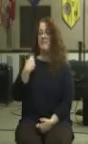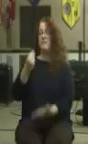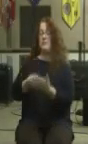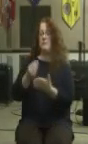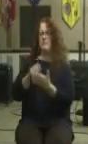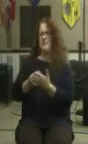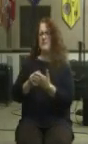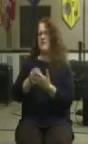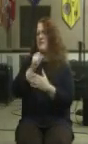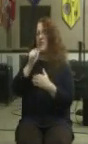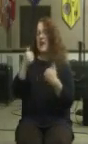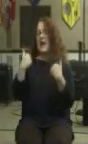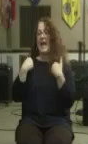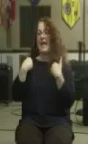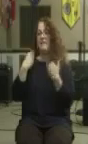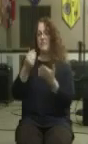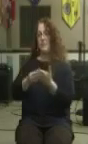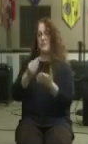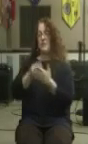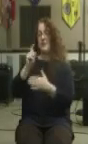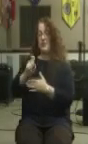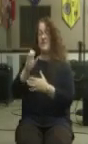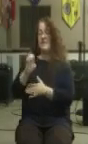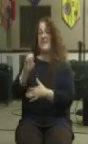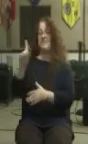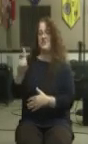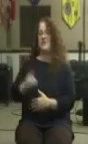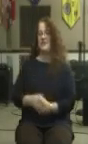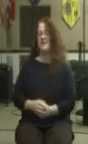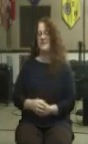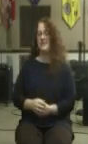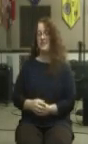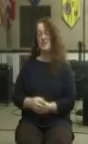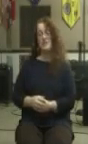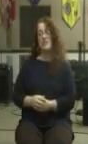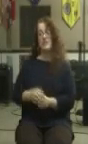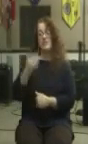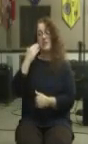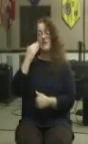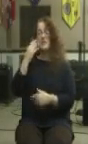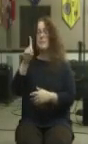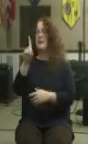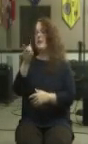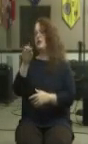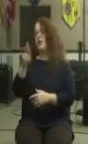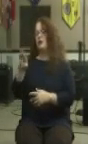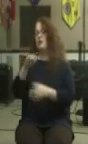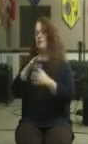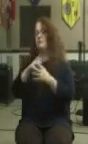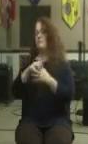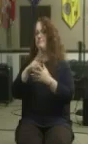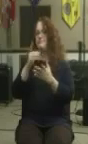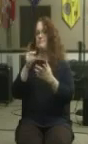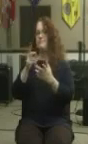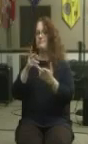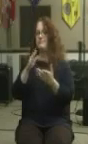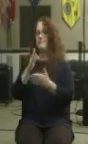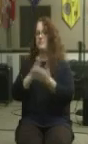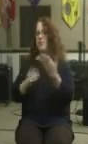because you need to have money. If you don't have money, you better have education. You better be Dr.